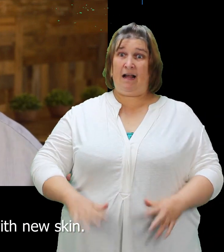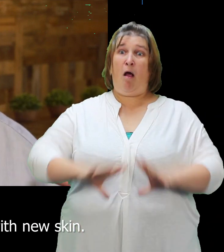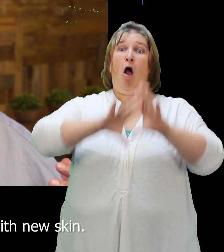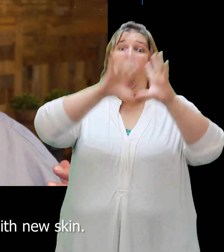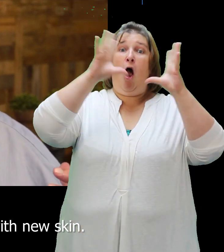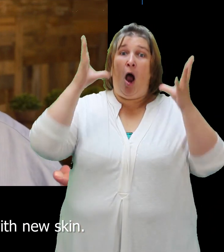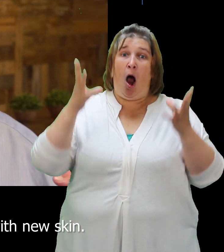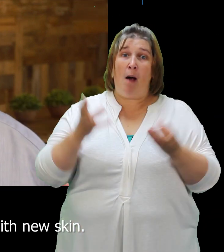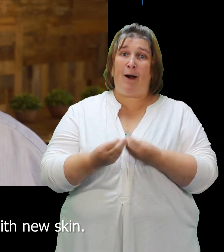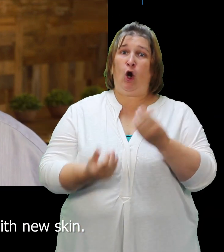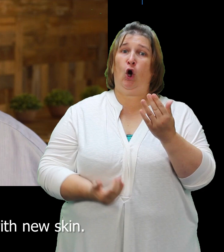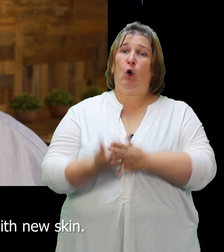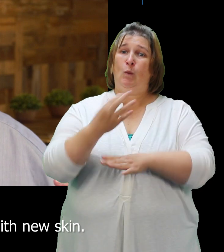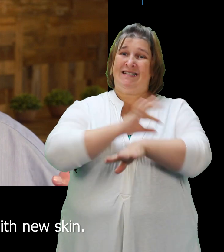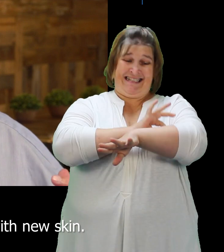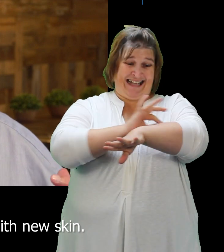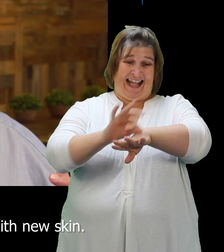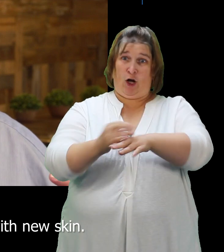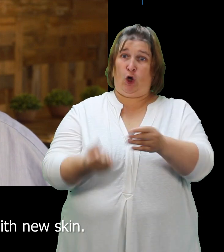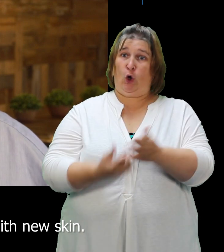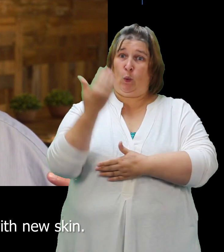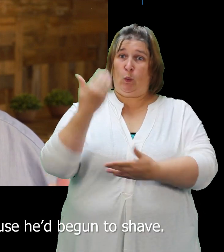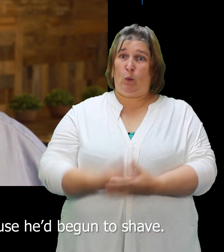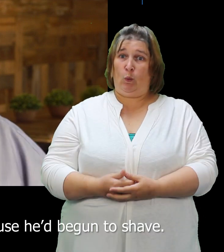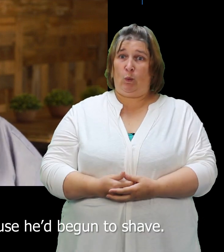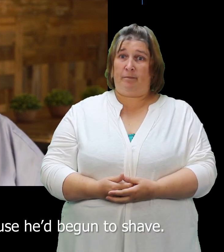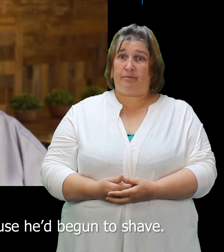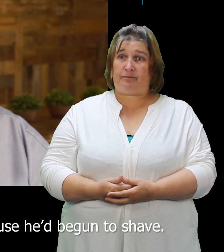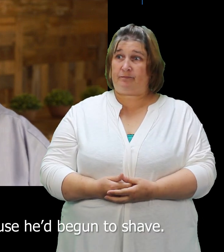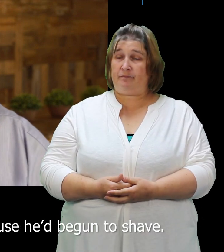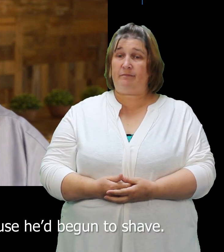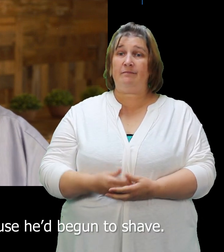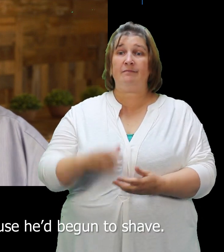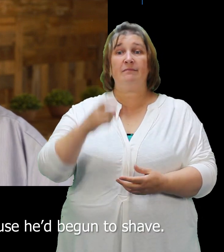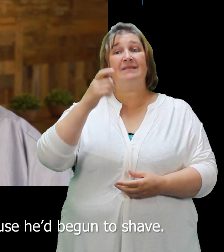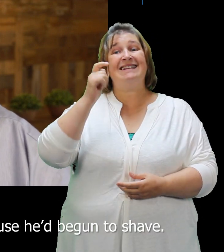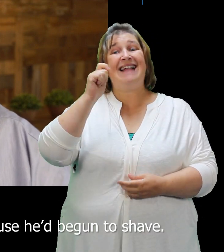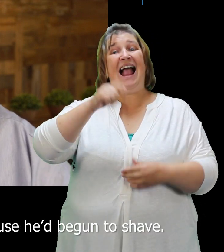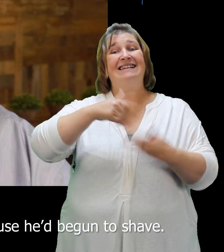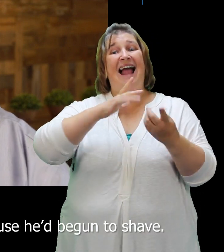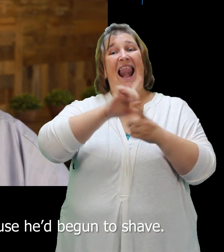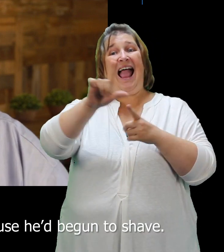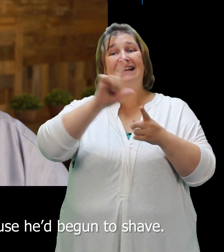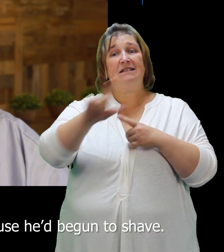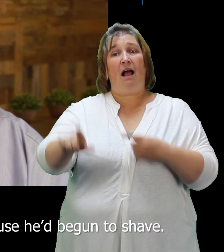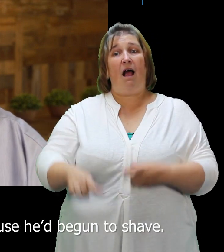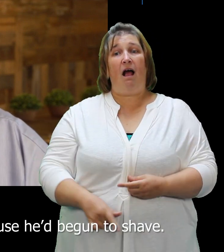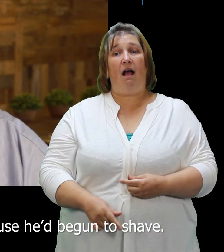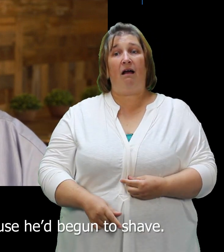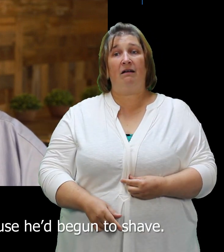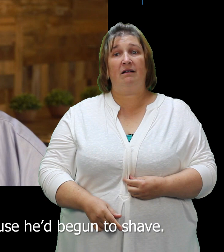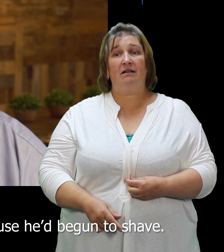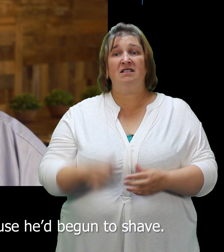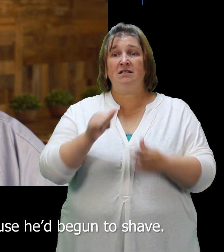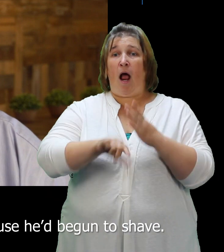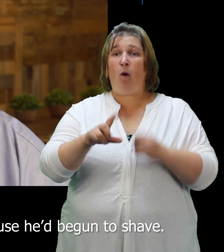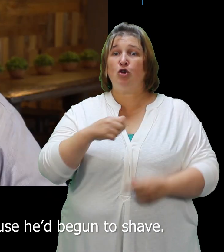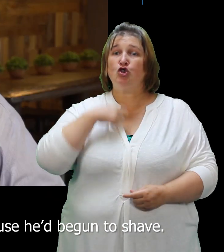was completely with new skin. 10 days later, my dad left that hospital because he had begun to